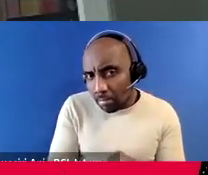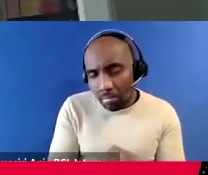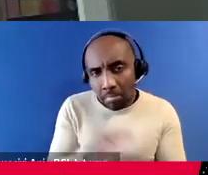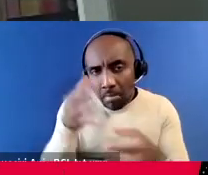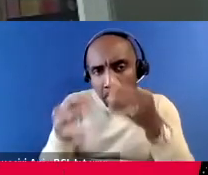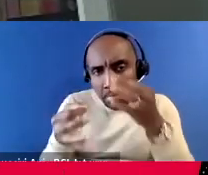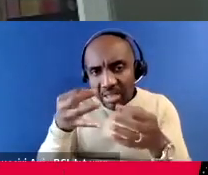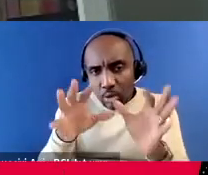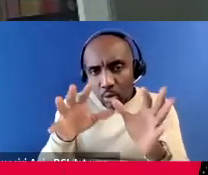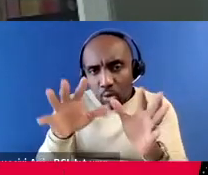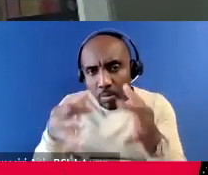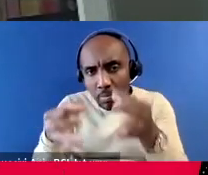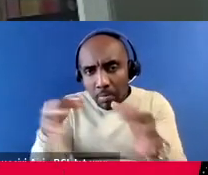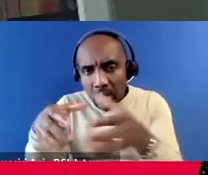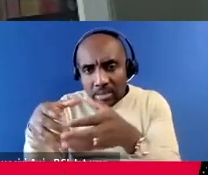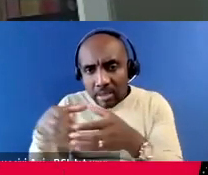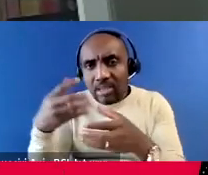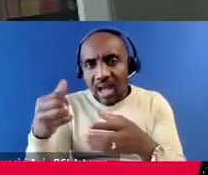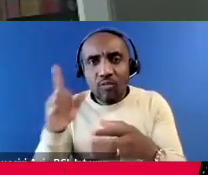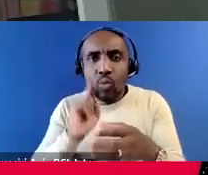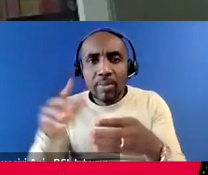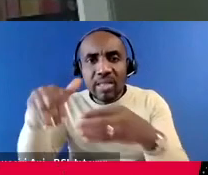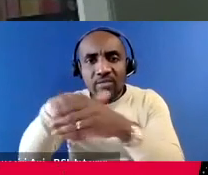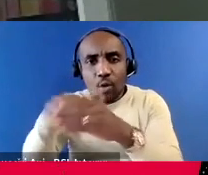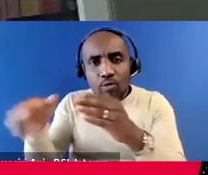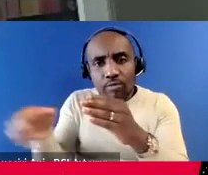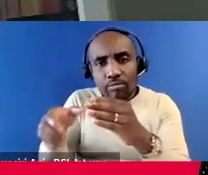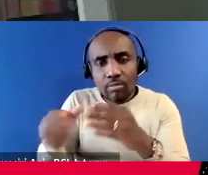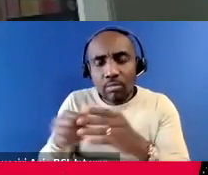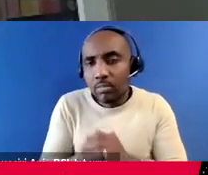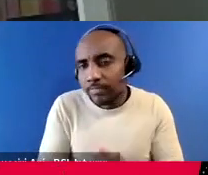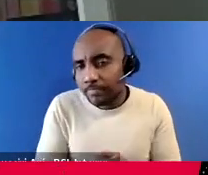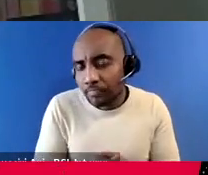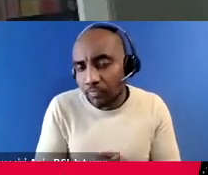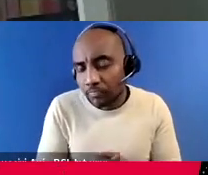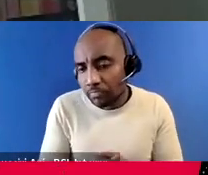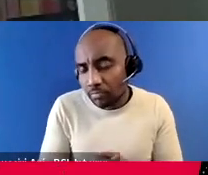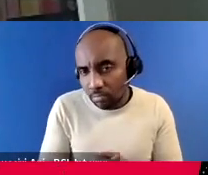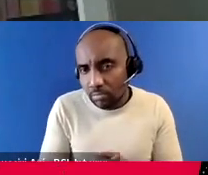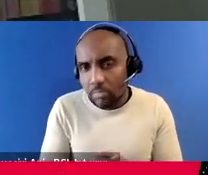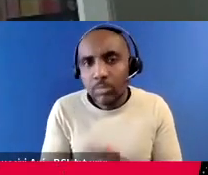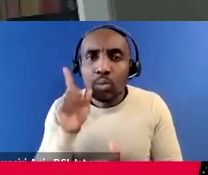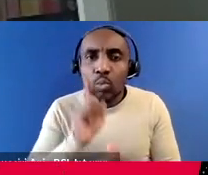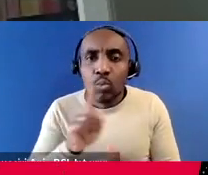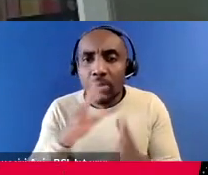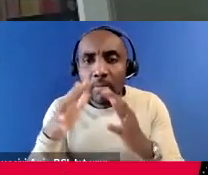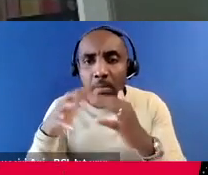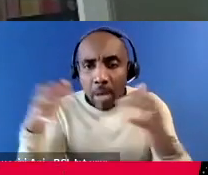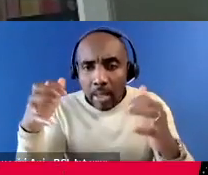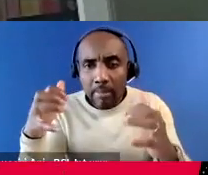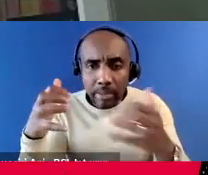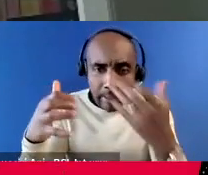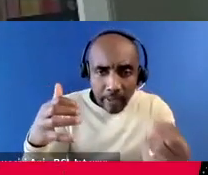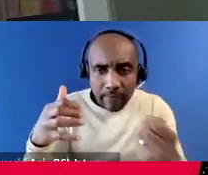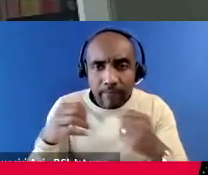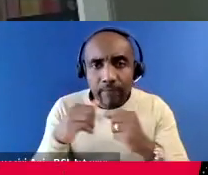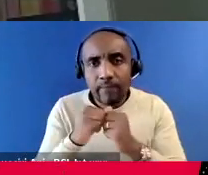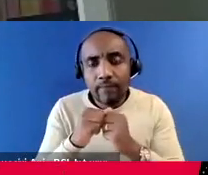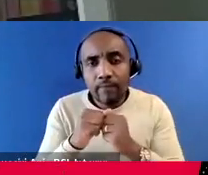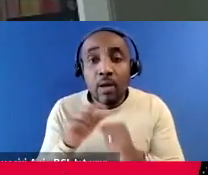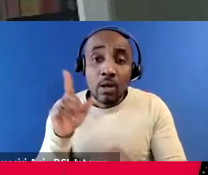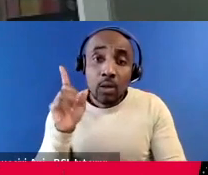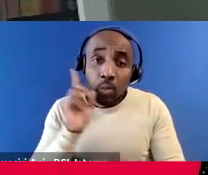community organizations across the country, which have been very, very active in organizing International Women's